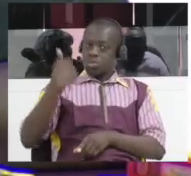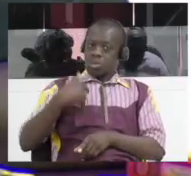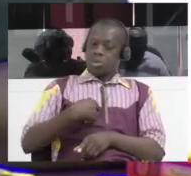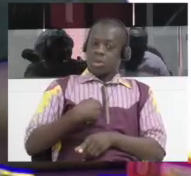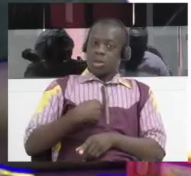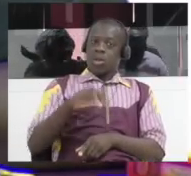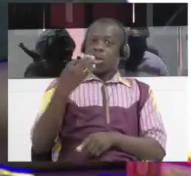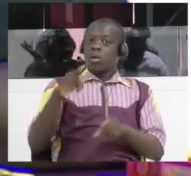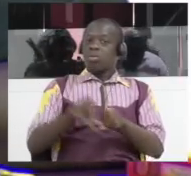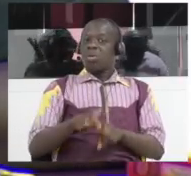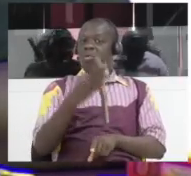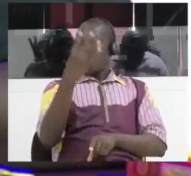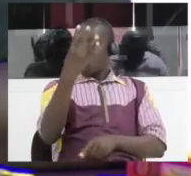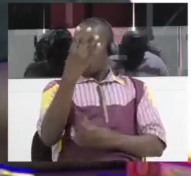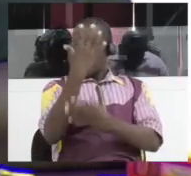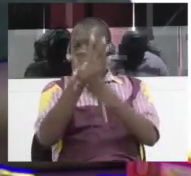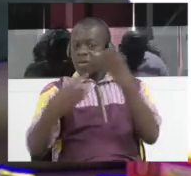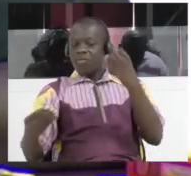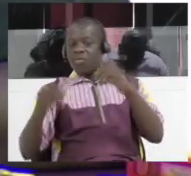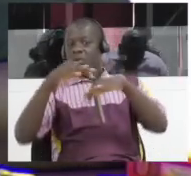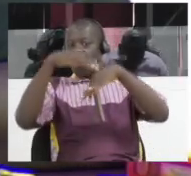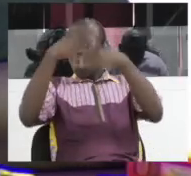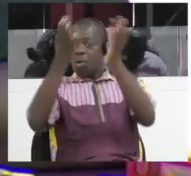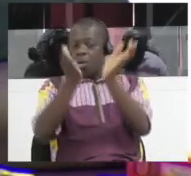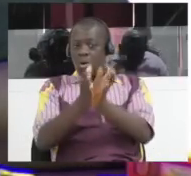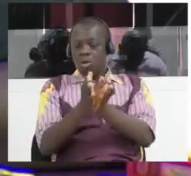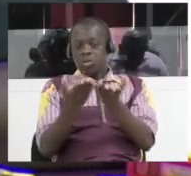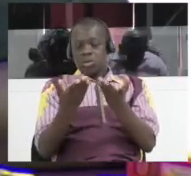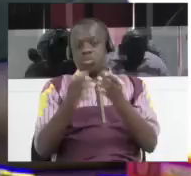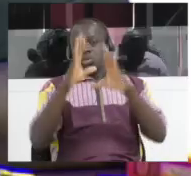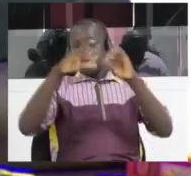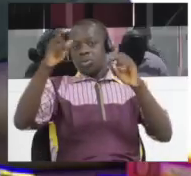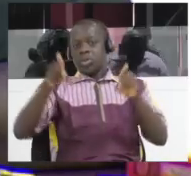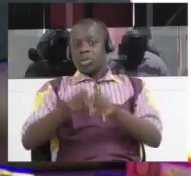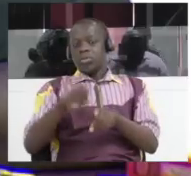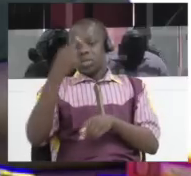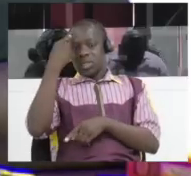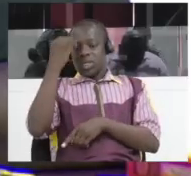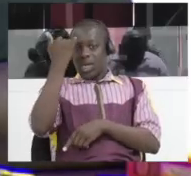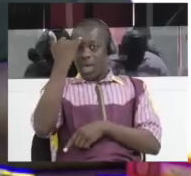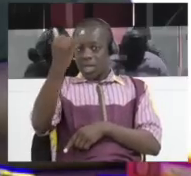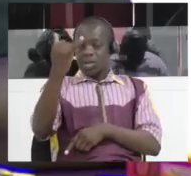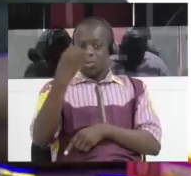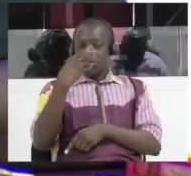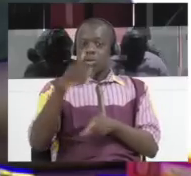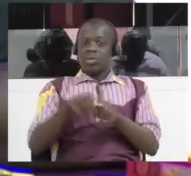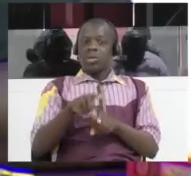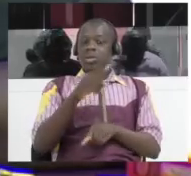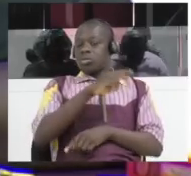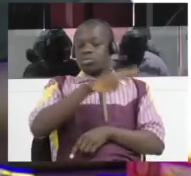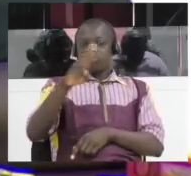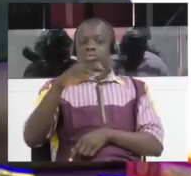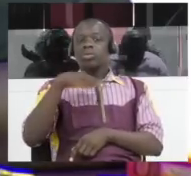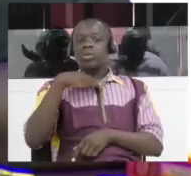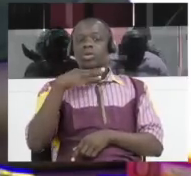system. So if four out of all the officers, you know, came up with that conclusion, which was not articulated